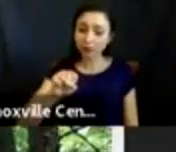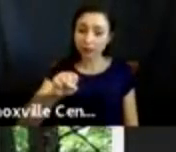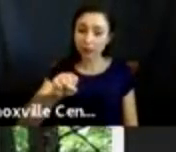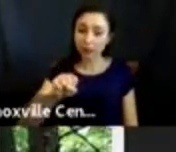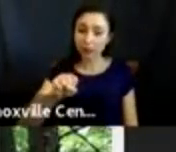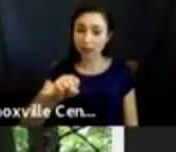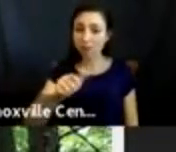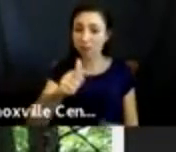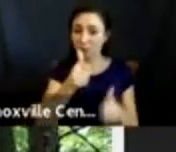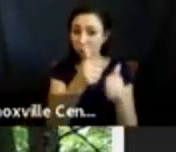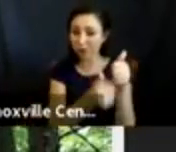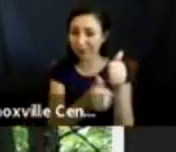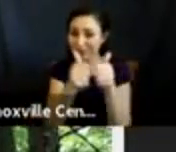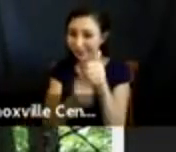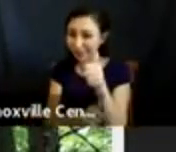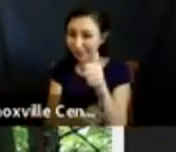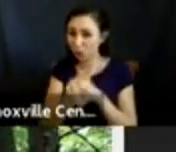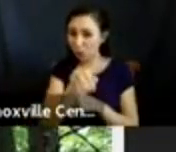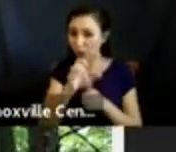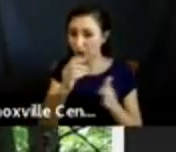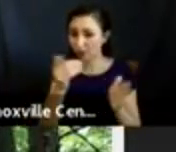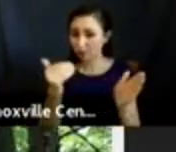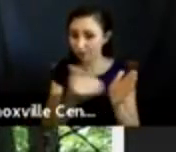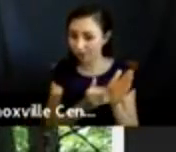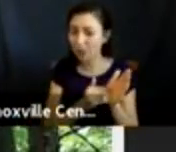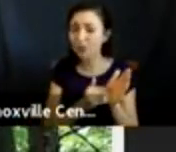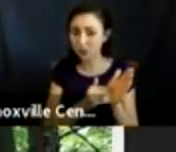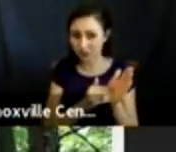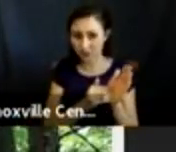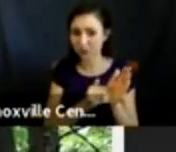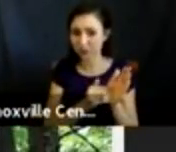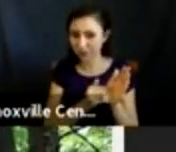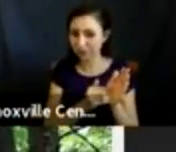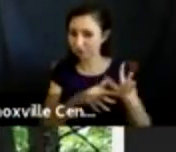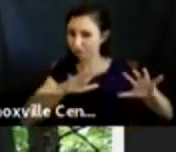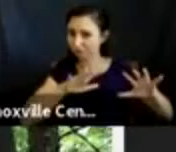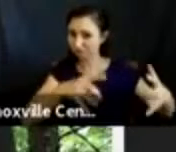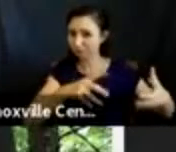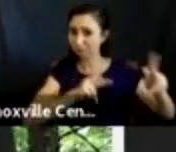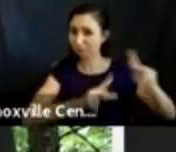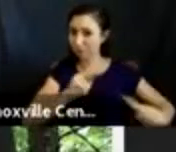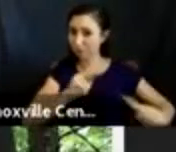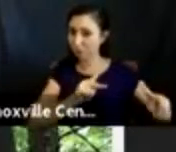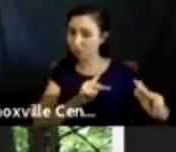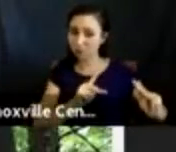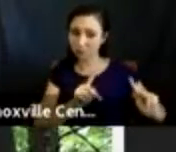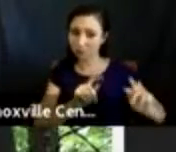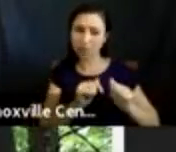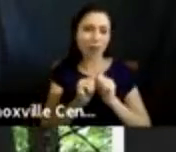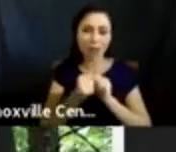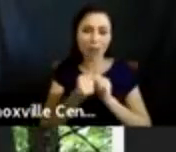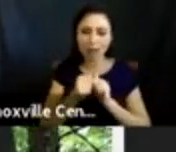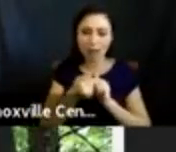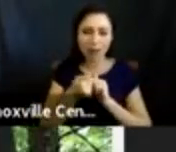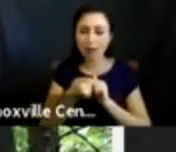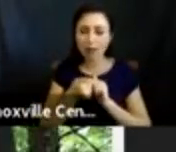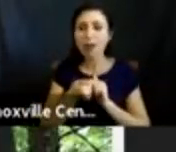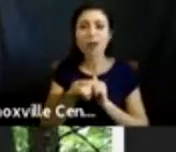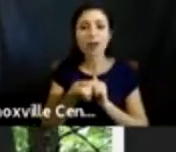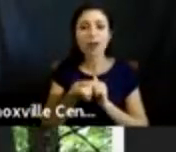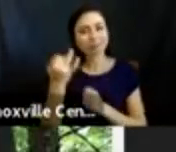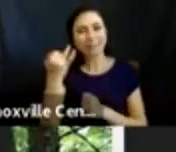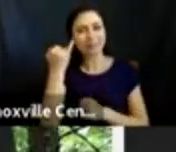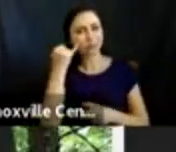100,000 population, how does that figure, we're looking